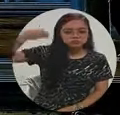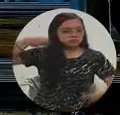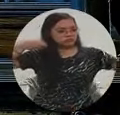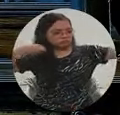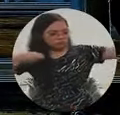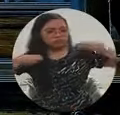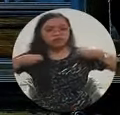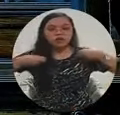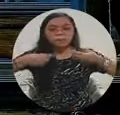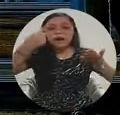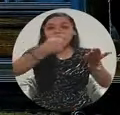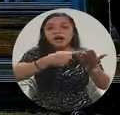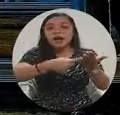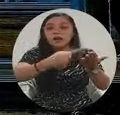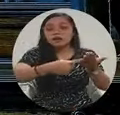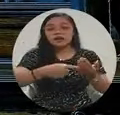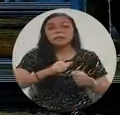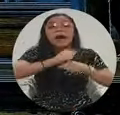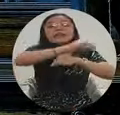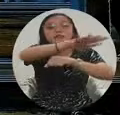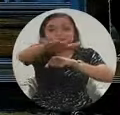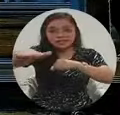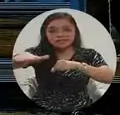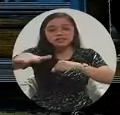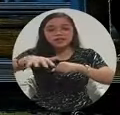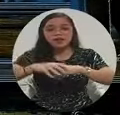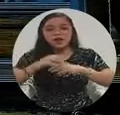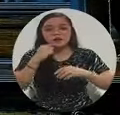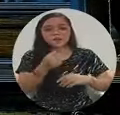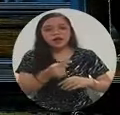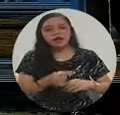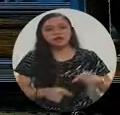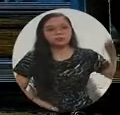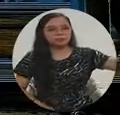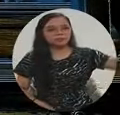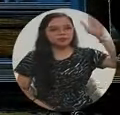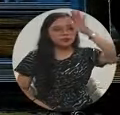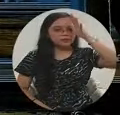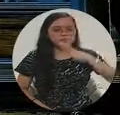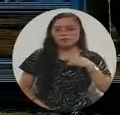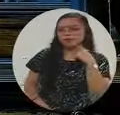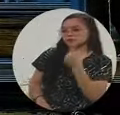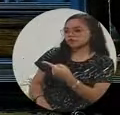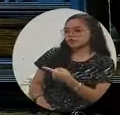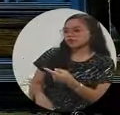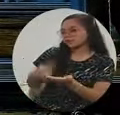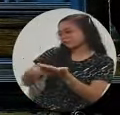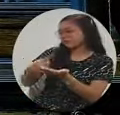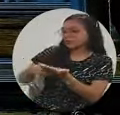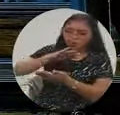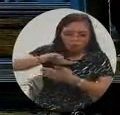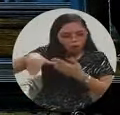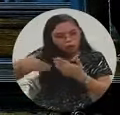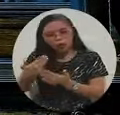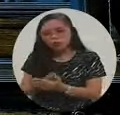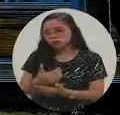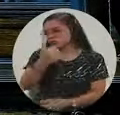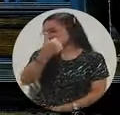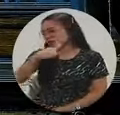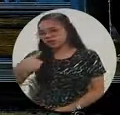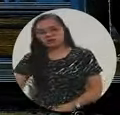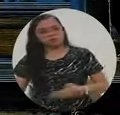Baptist Church. And he was talking. And he said, Brother Salva, you know, and he told me about the housing and, you